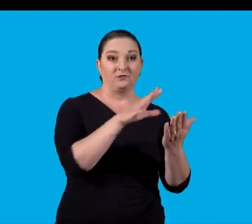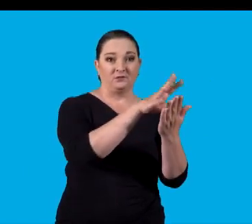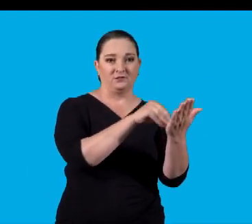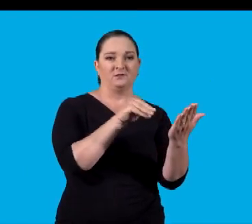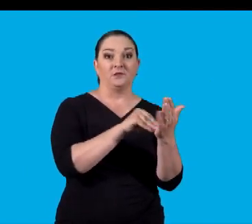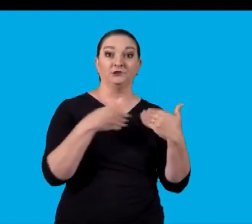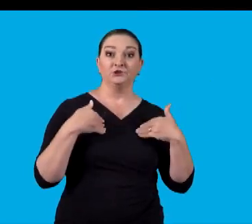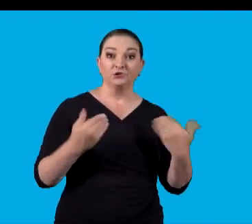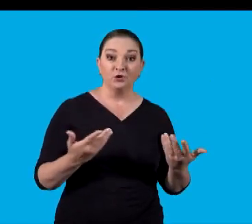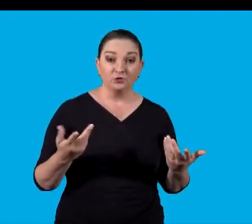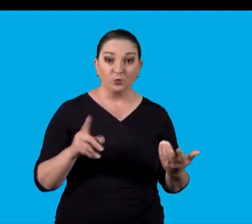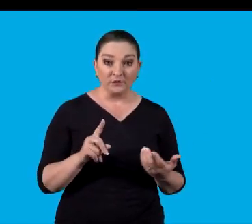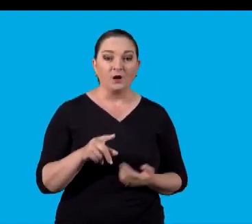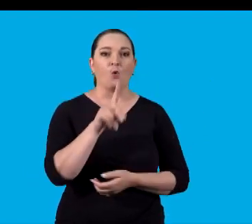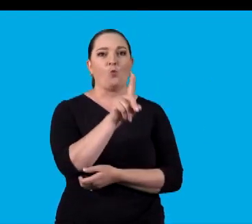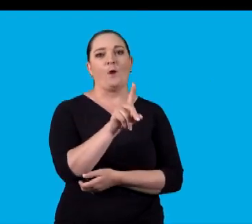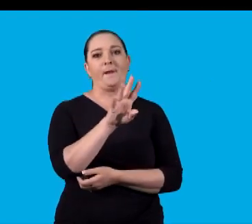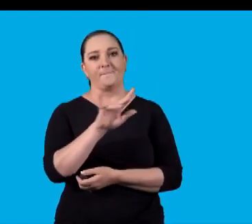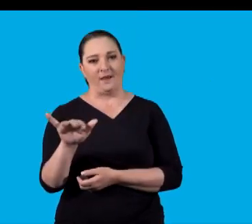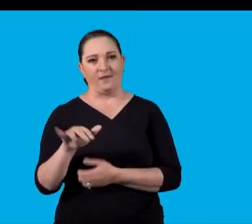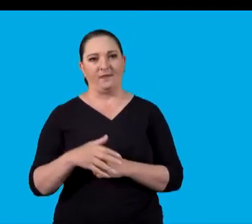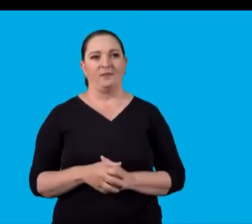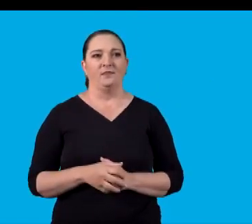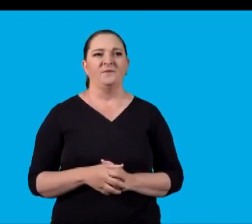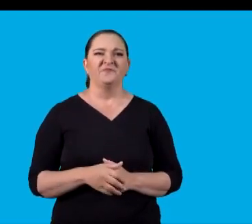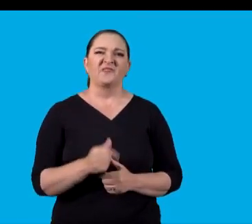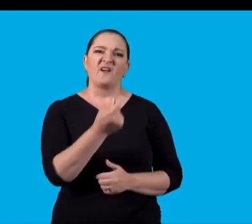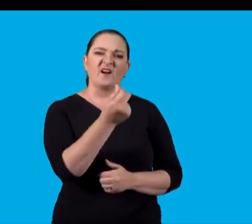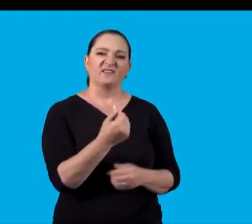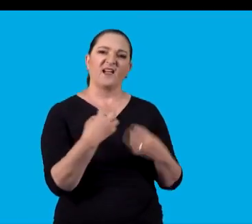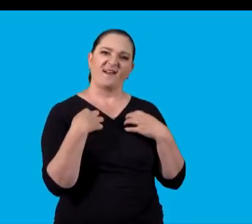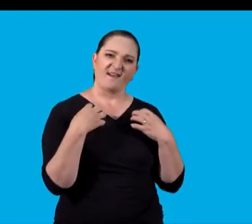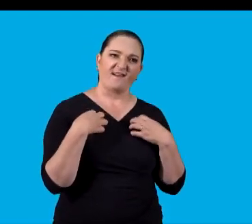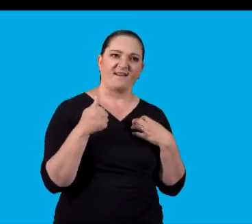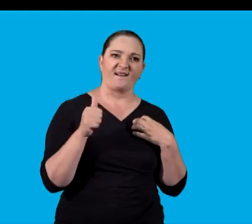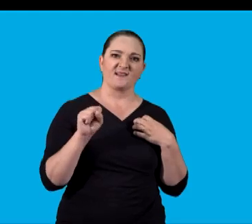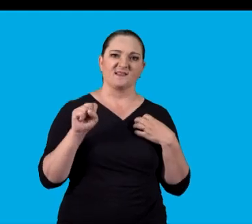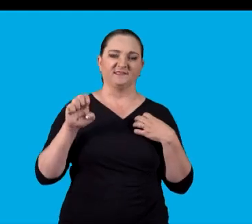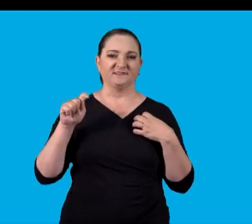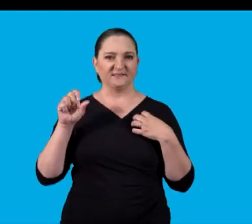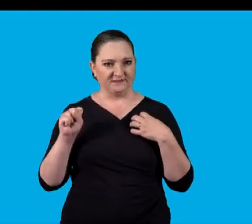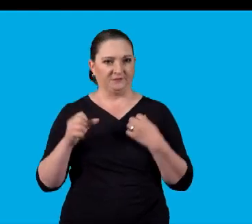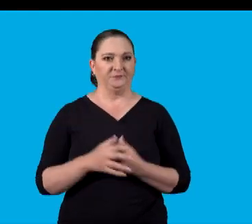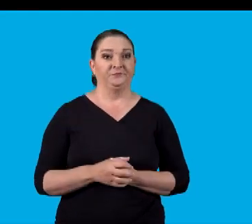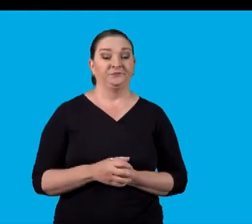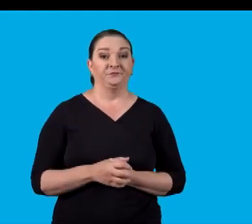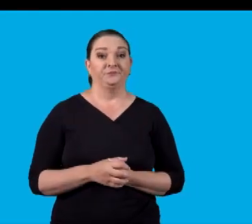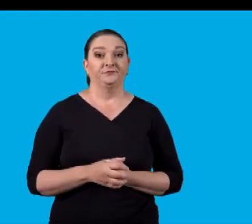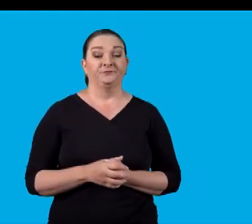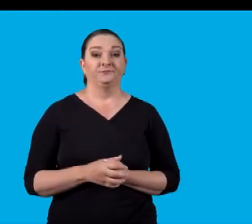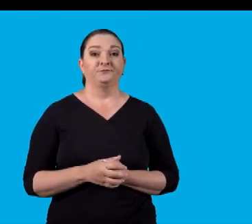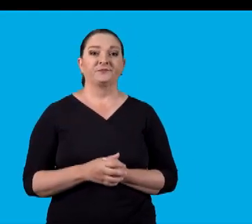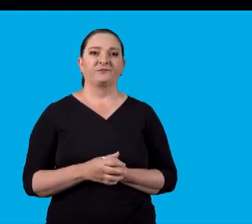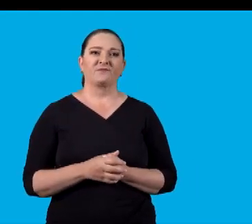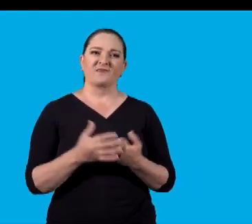we began with 1 million of the financial assets, the fixed deposit. The